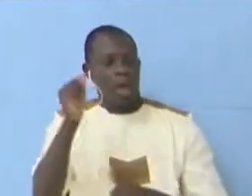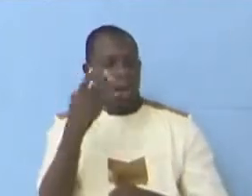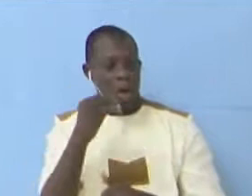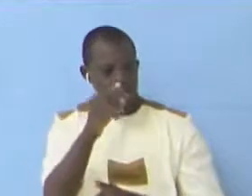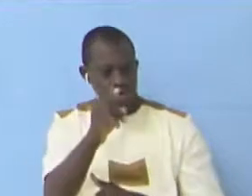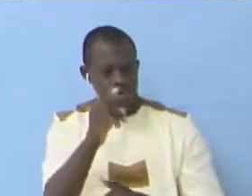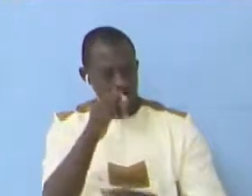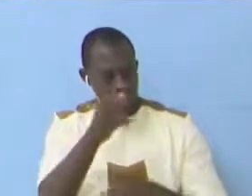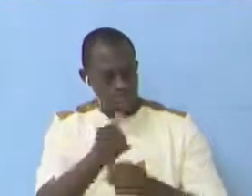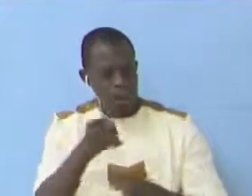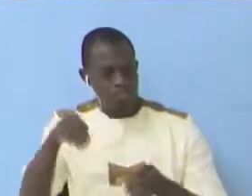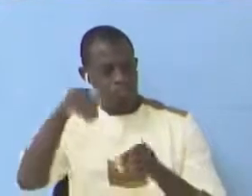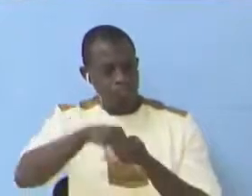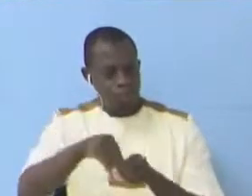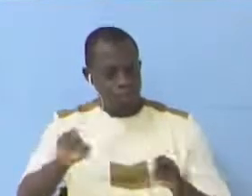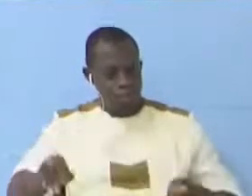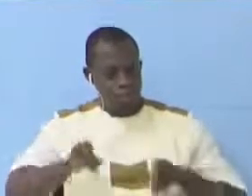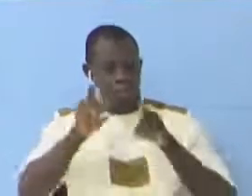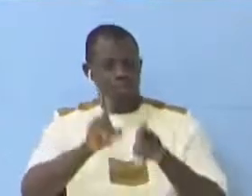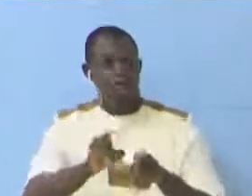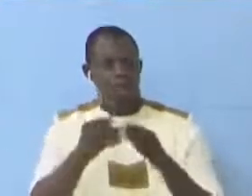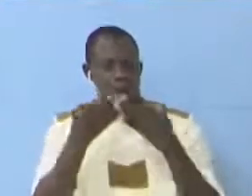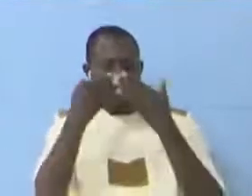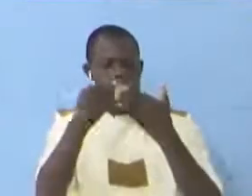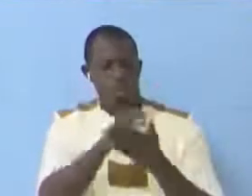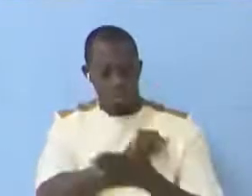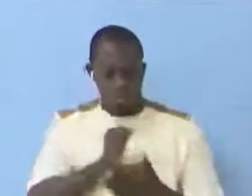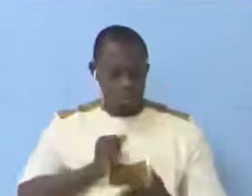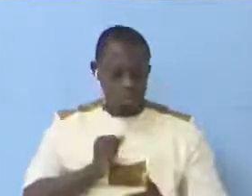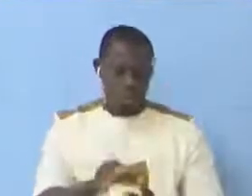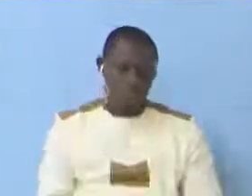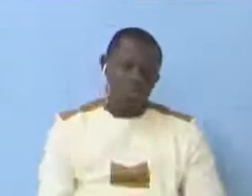to be involved? ñu mën a wax li xew ak yow naka nga ci duggee.